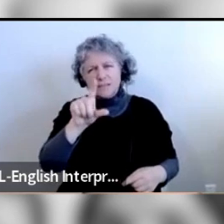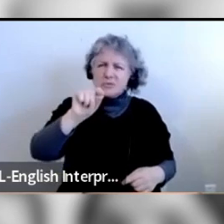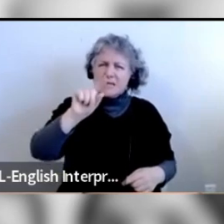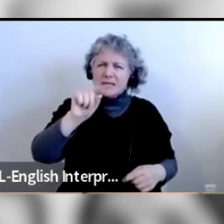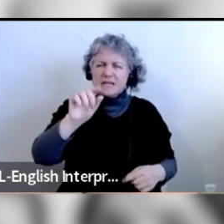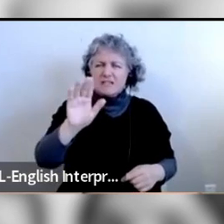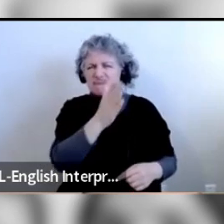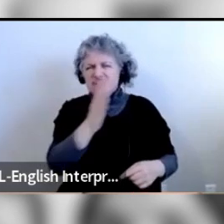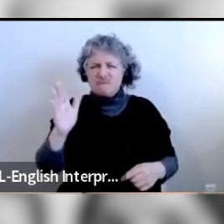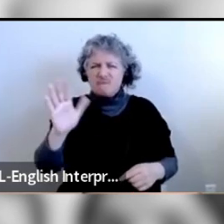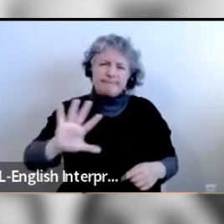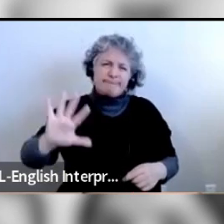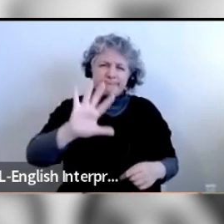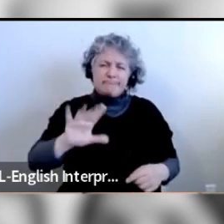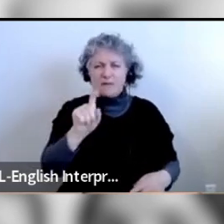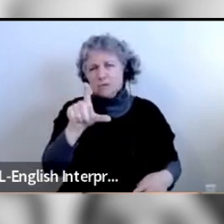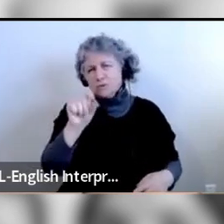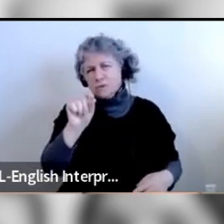few.